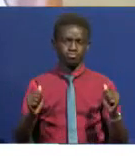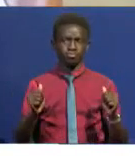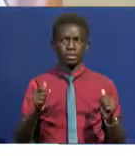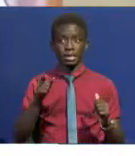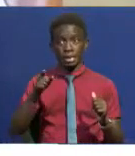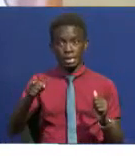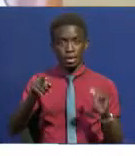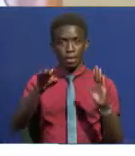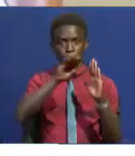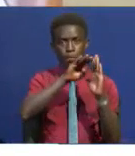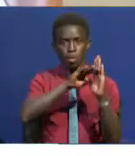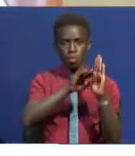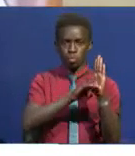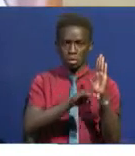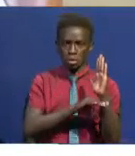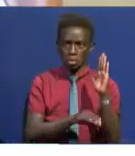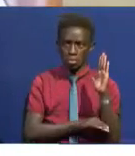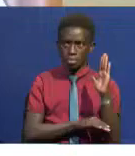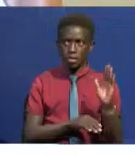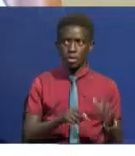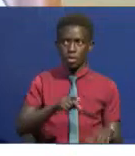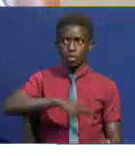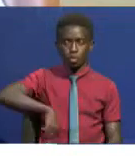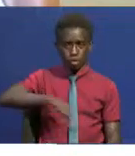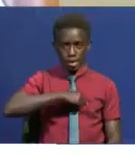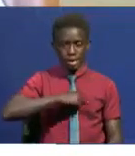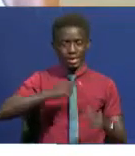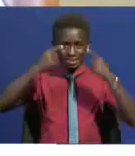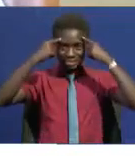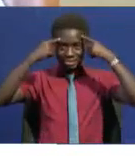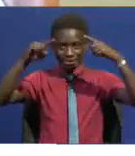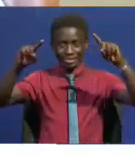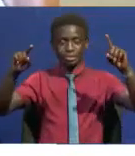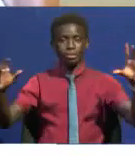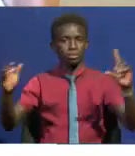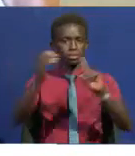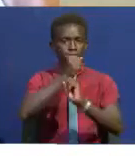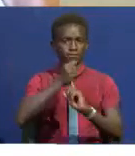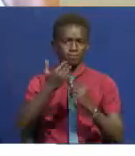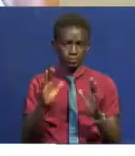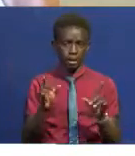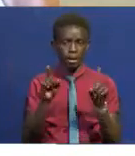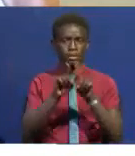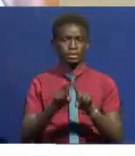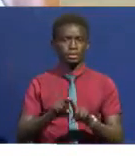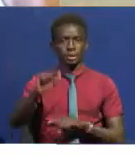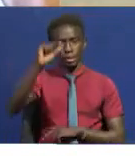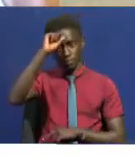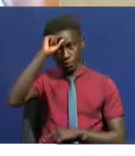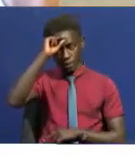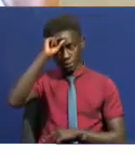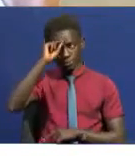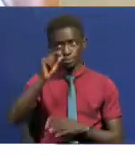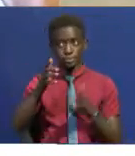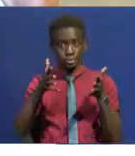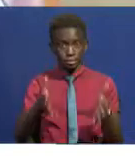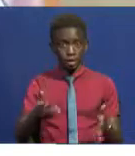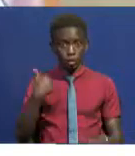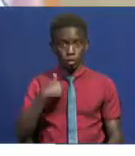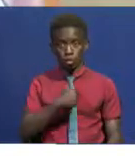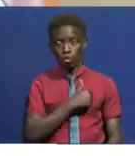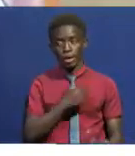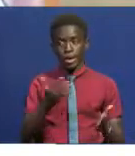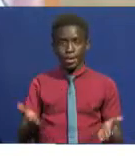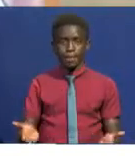This is a program that we have successfully achieved as a government. We have